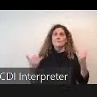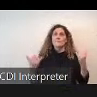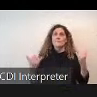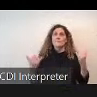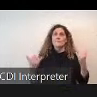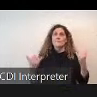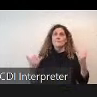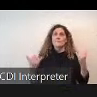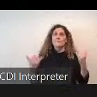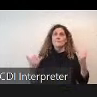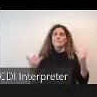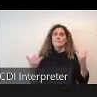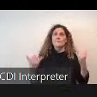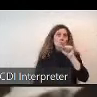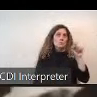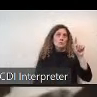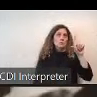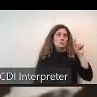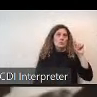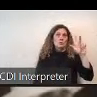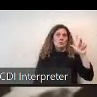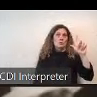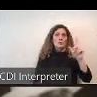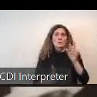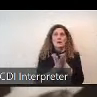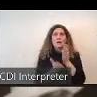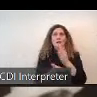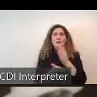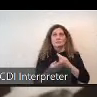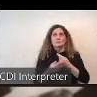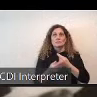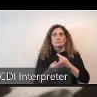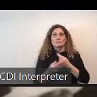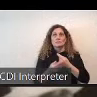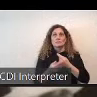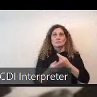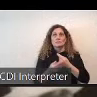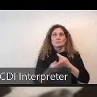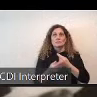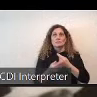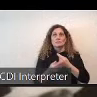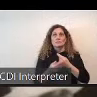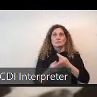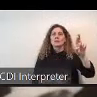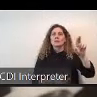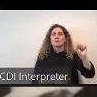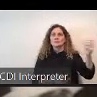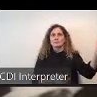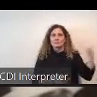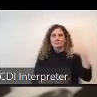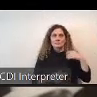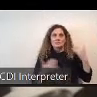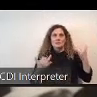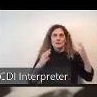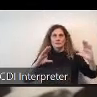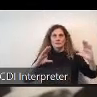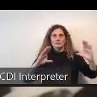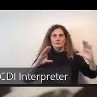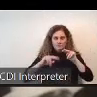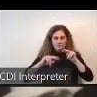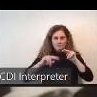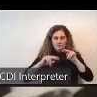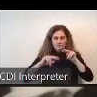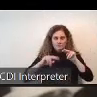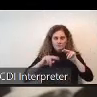night. Even though we're still evaluating the entire budget proposal and how it specifically impacts Milwaukee County, But from what I've seen so far,